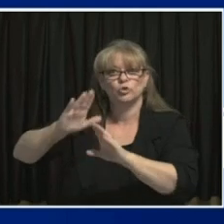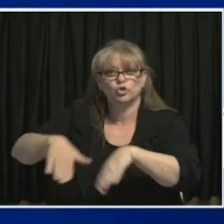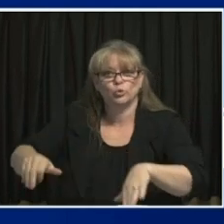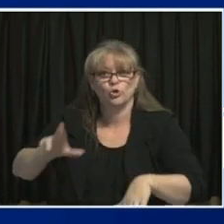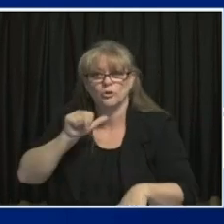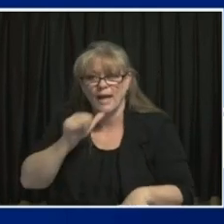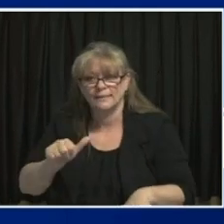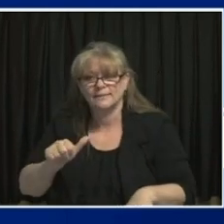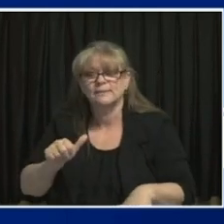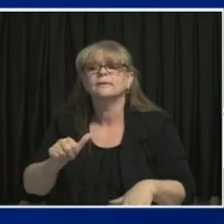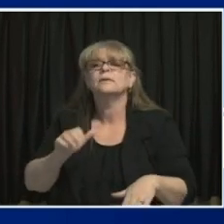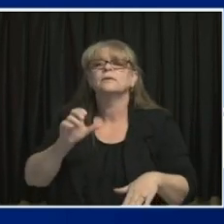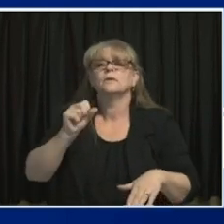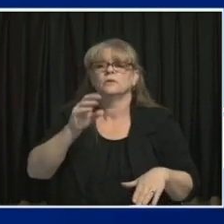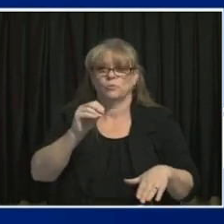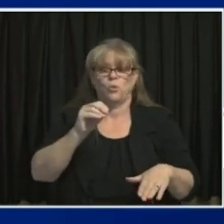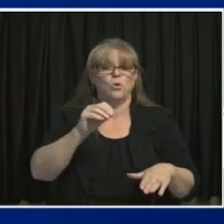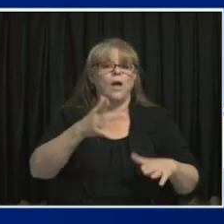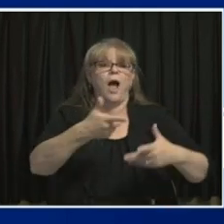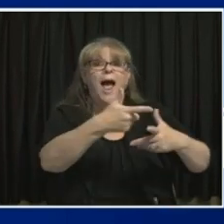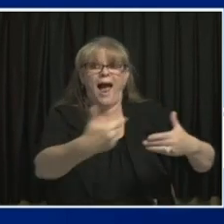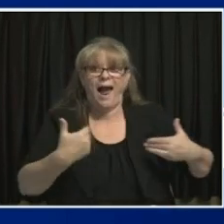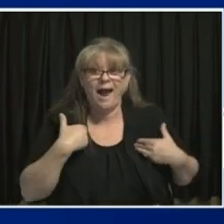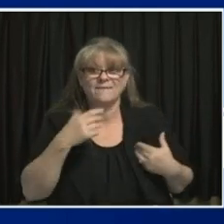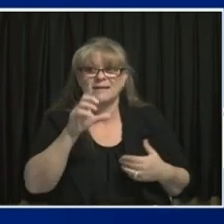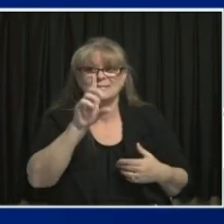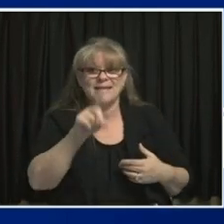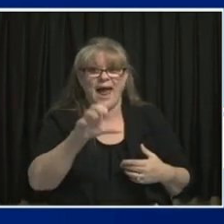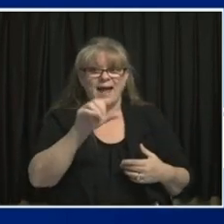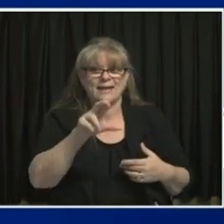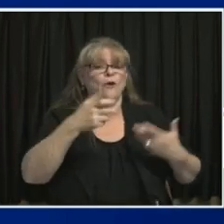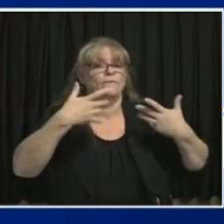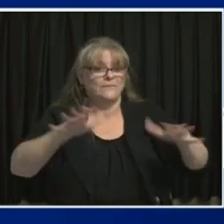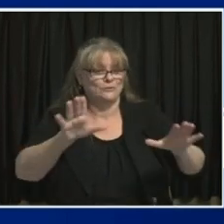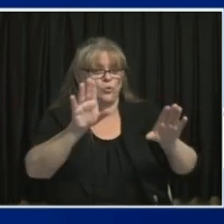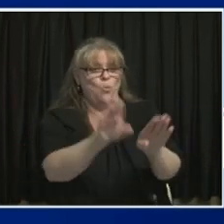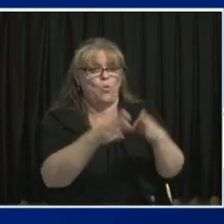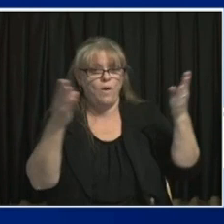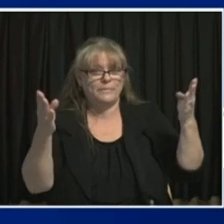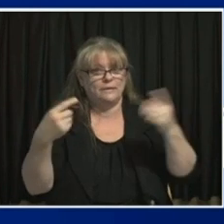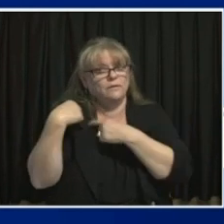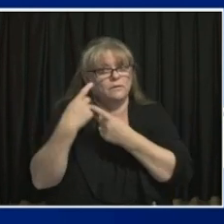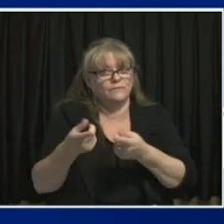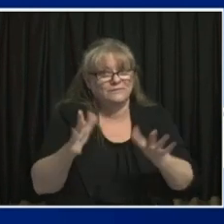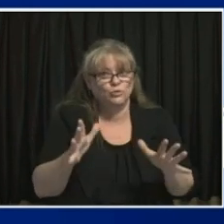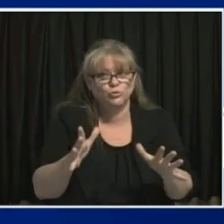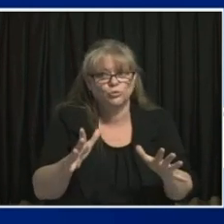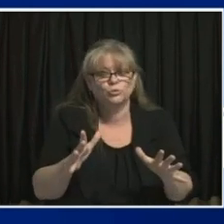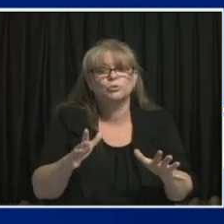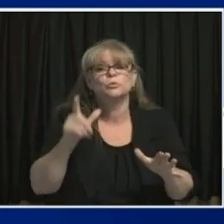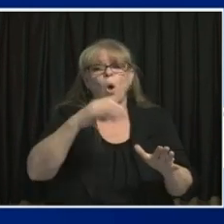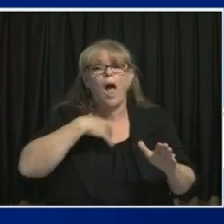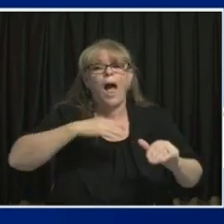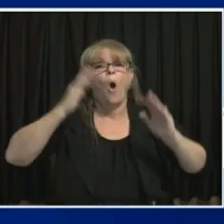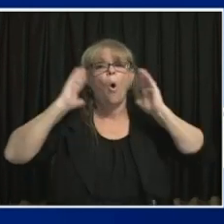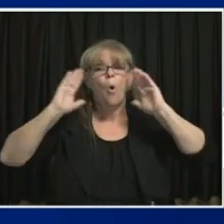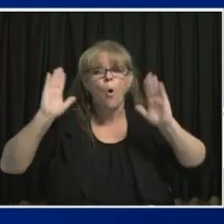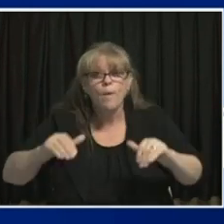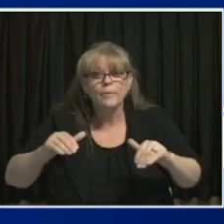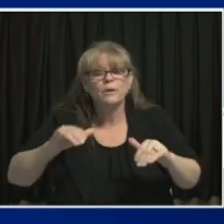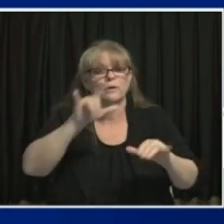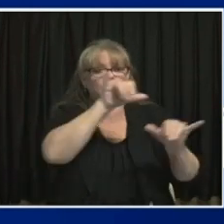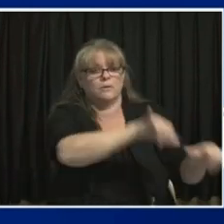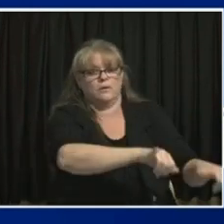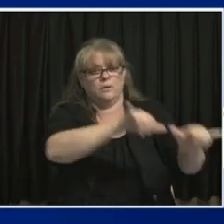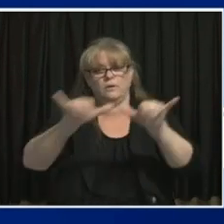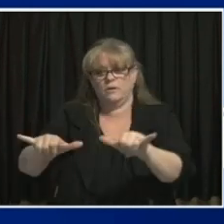childcare operating in this state. We hope that we can be a little bit more expansive about camps, but I know it's difficult. It's difficult first and foremost